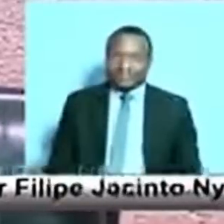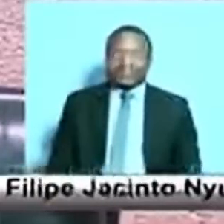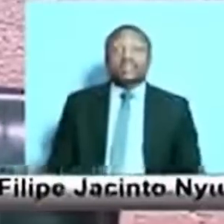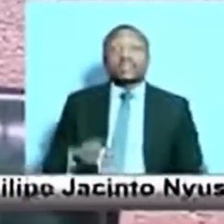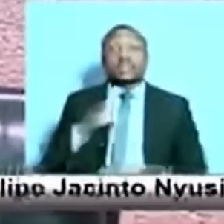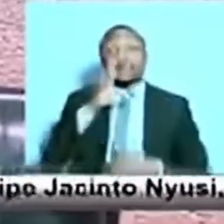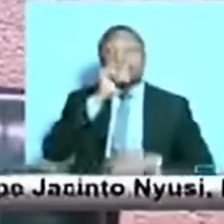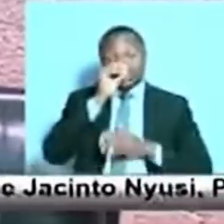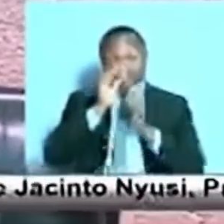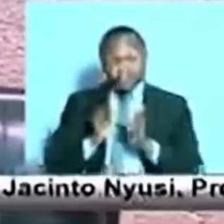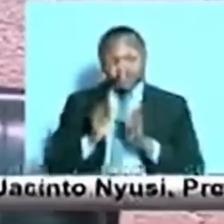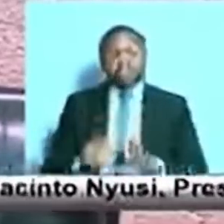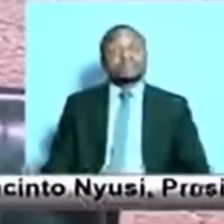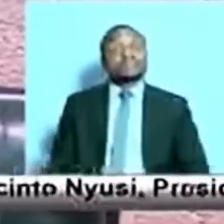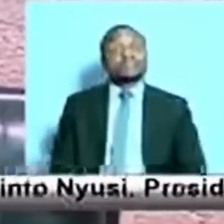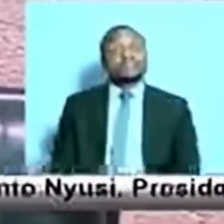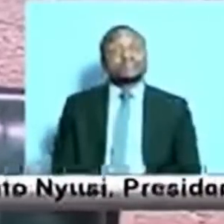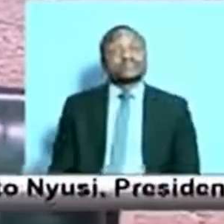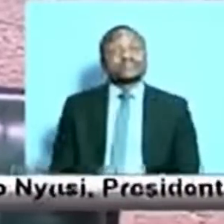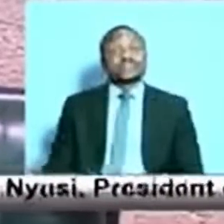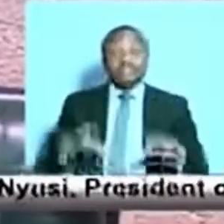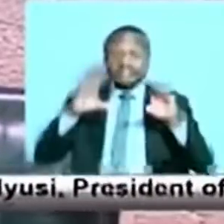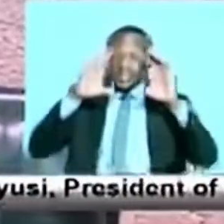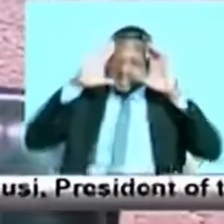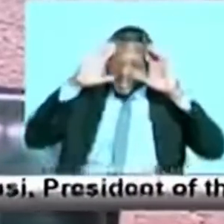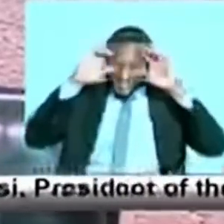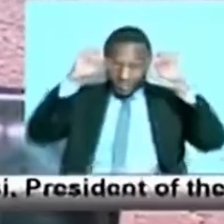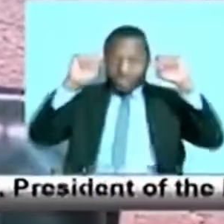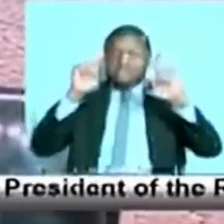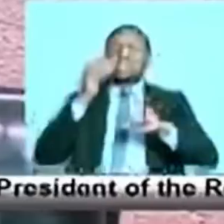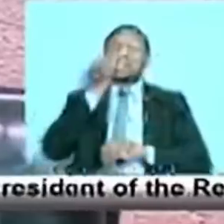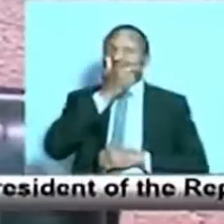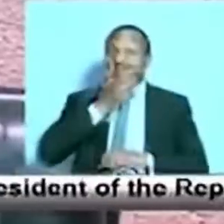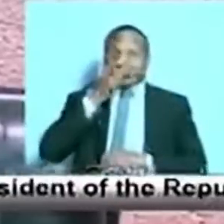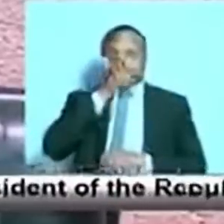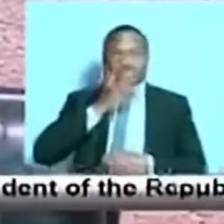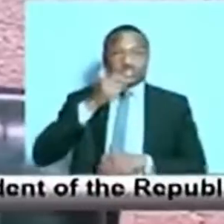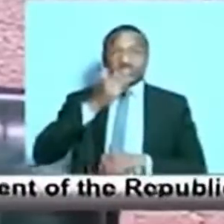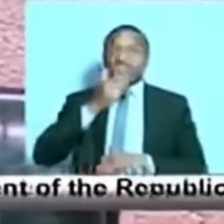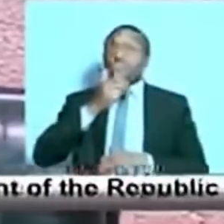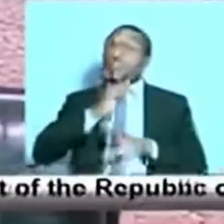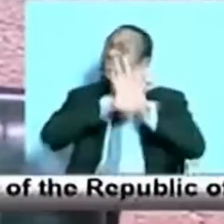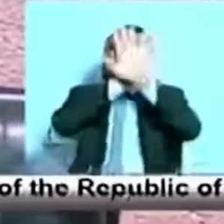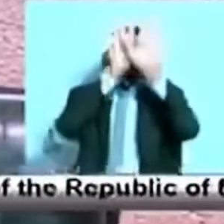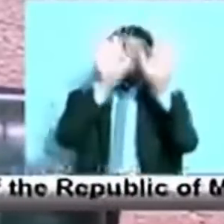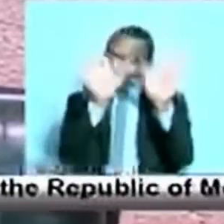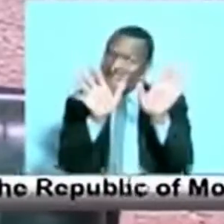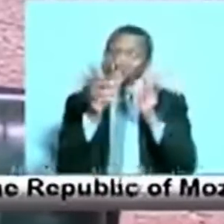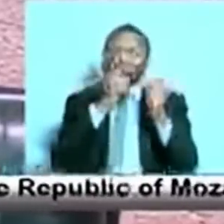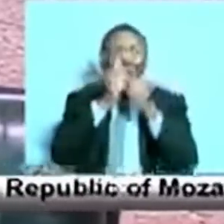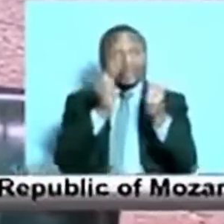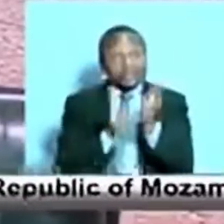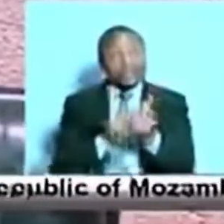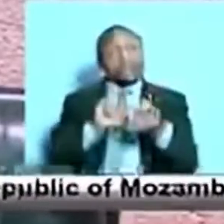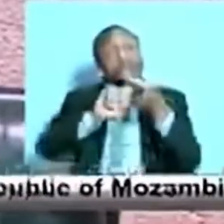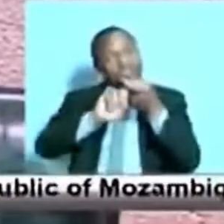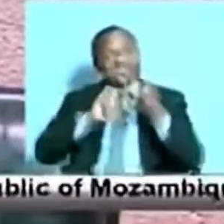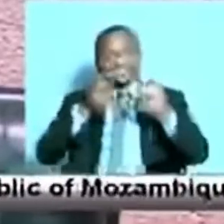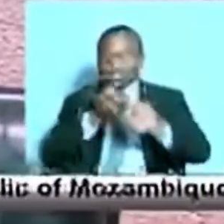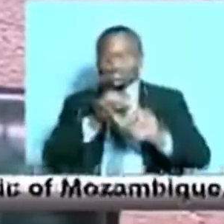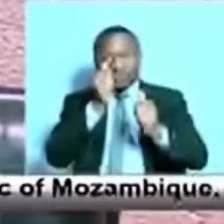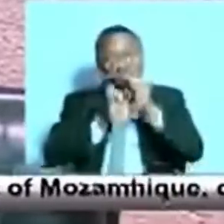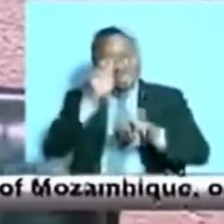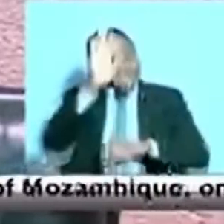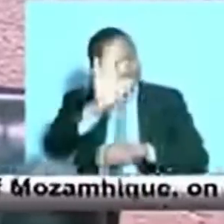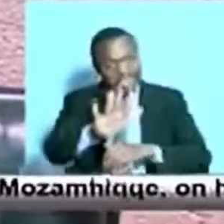Madam Speaker, the President's speech was very much on point, talking about the friendship that exists